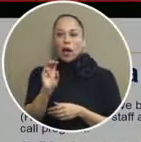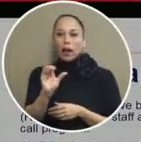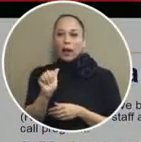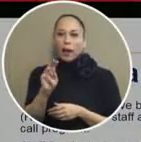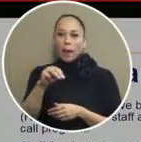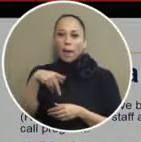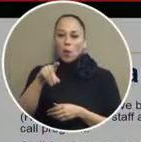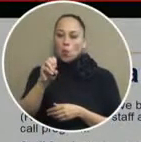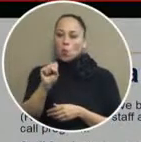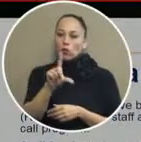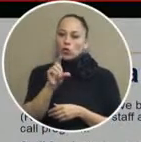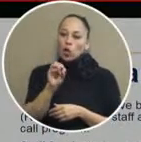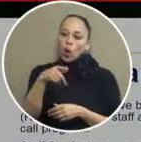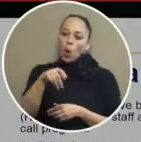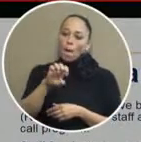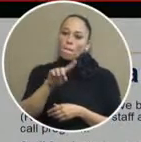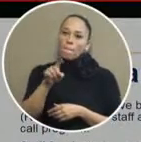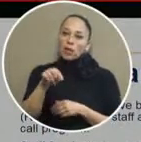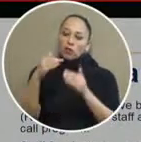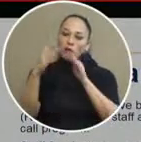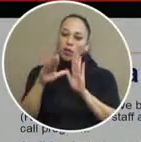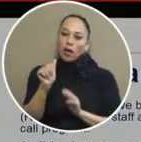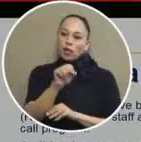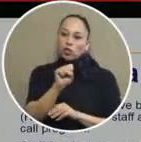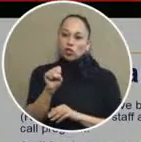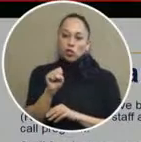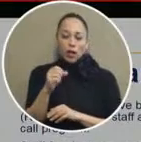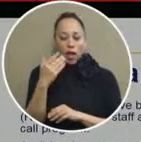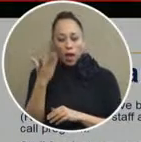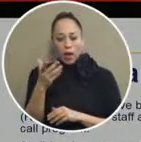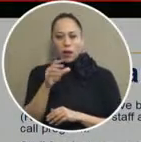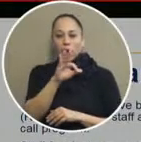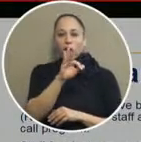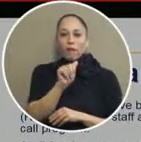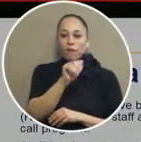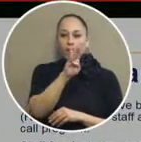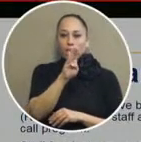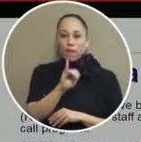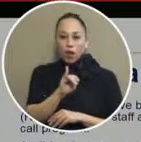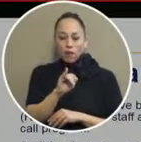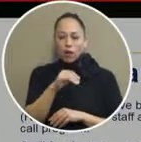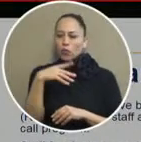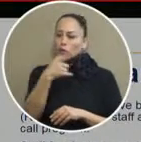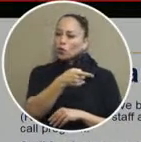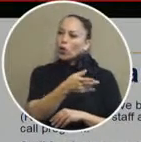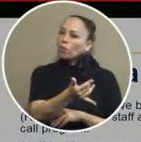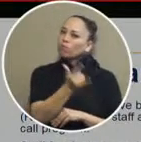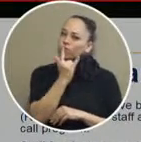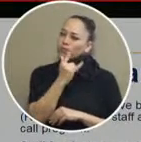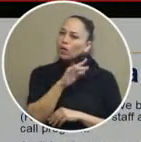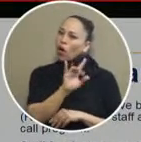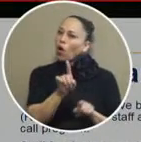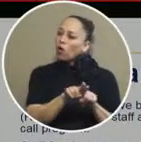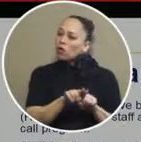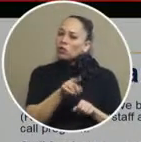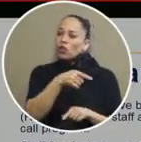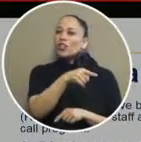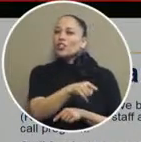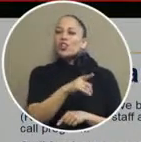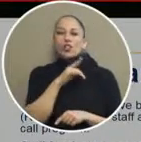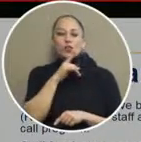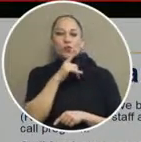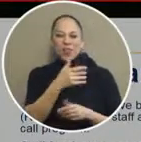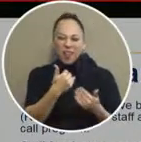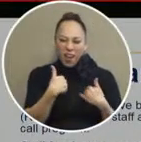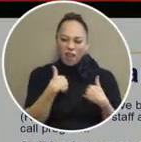president of the Neighborhood Coalition, and many of you know her. Fabi, you are a superstar. She has really taken